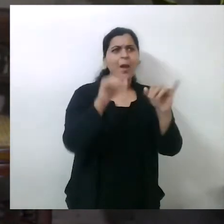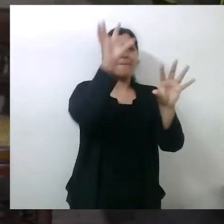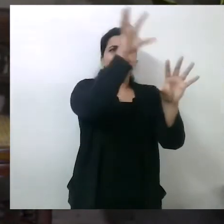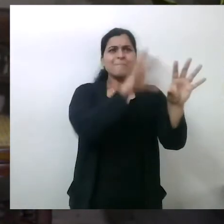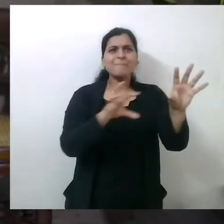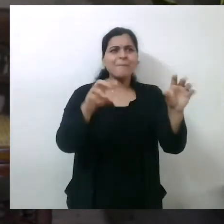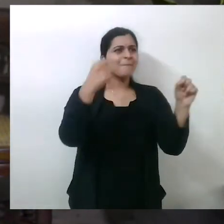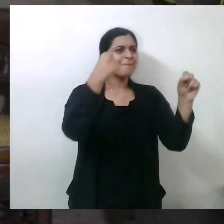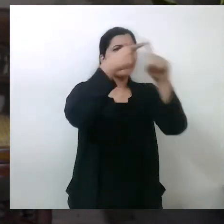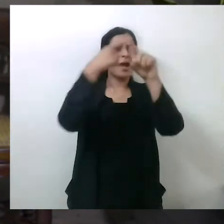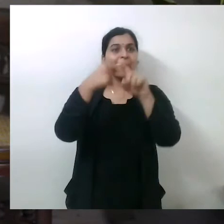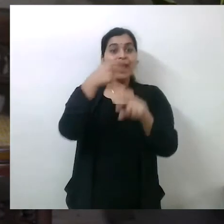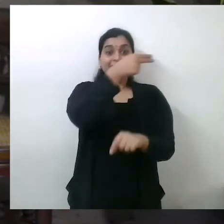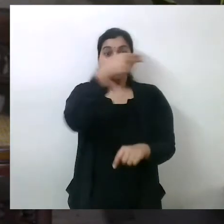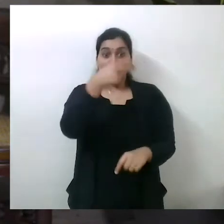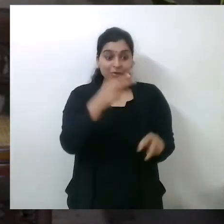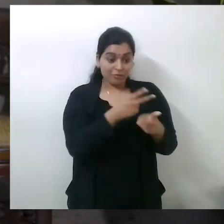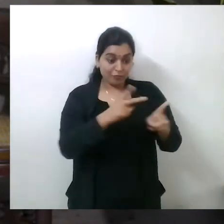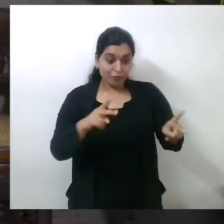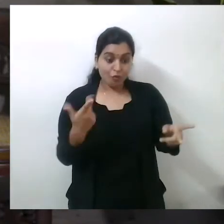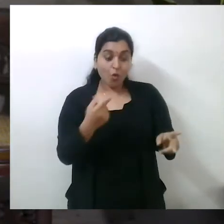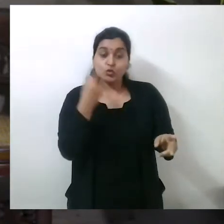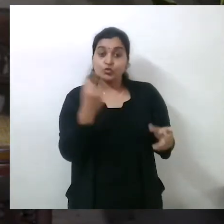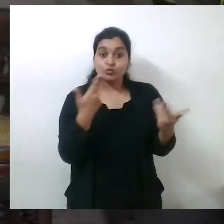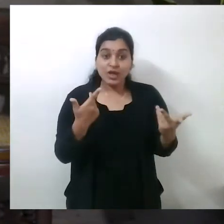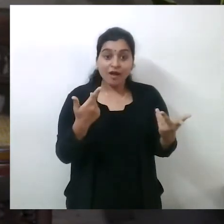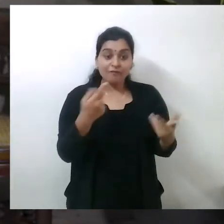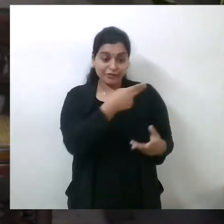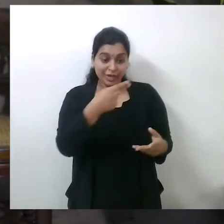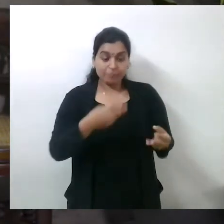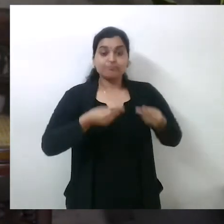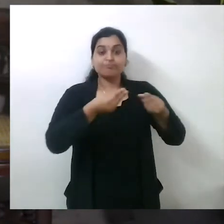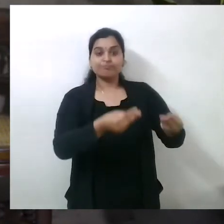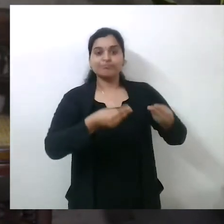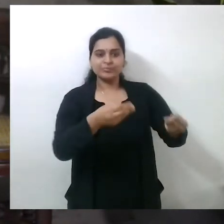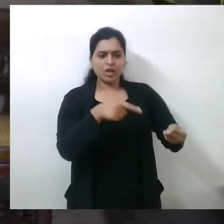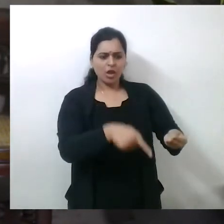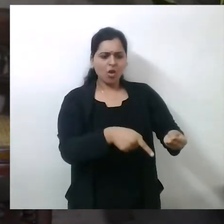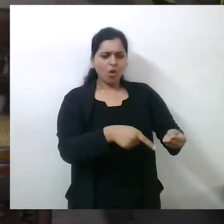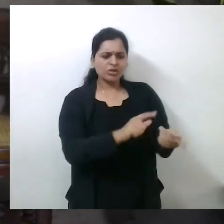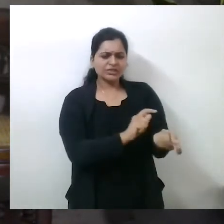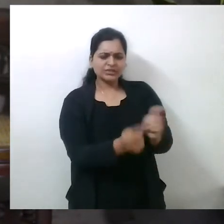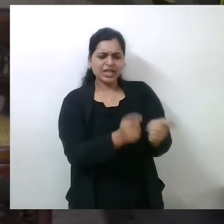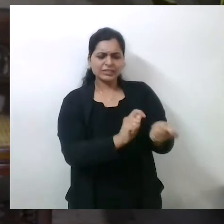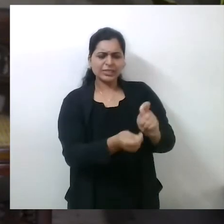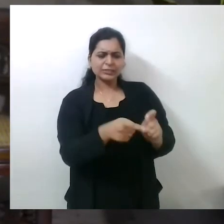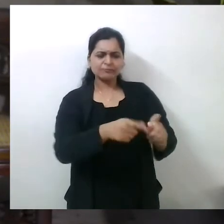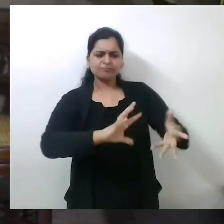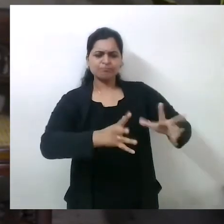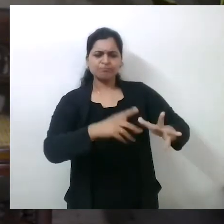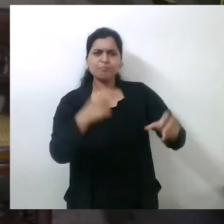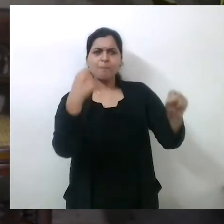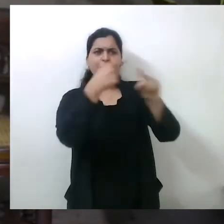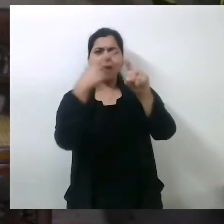different names and different purposes. So according to the purpose, the object was altered and adapted to suit its primary